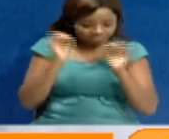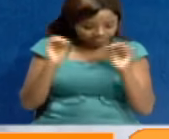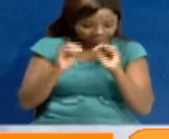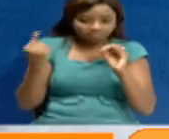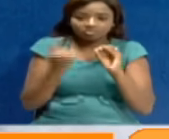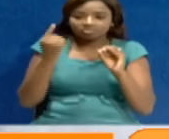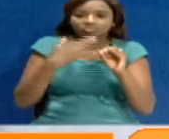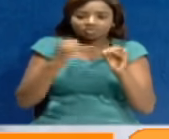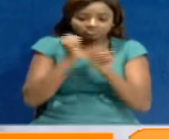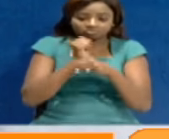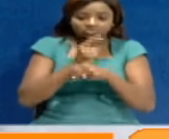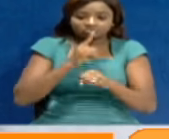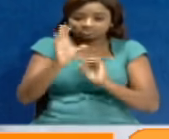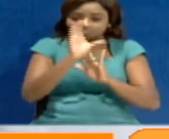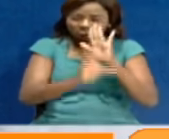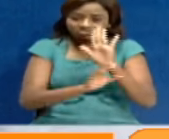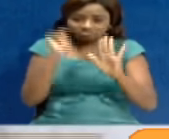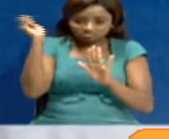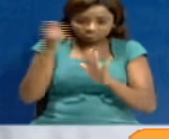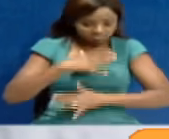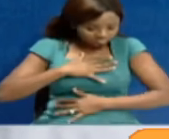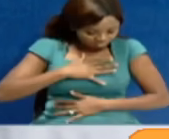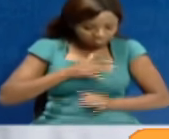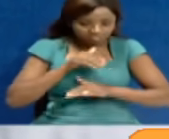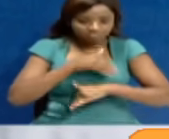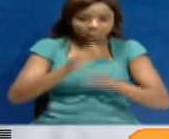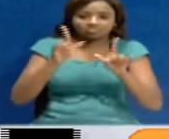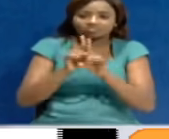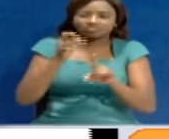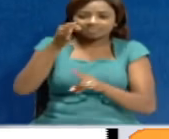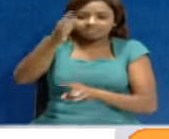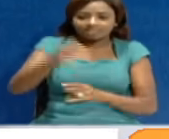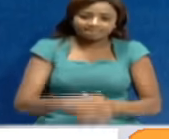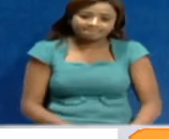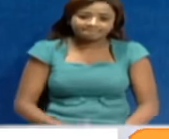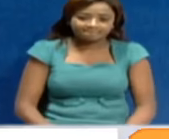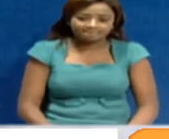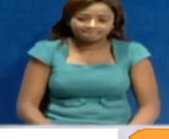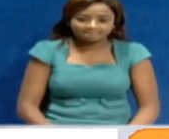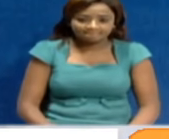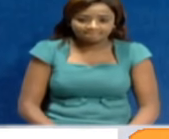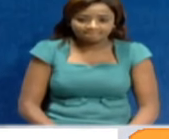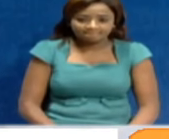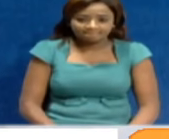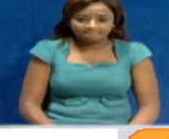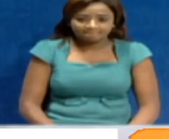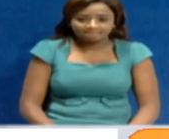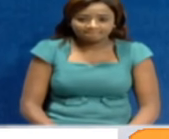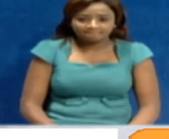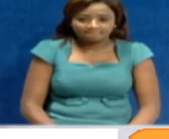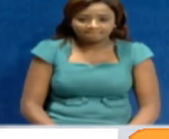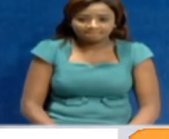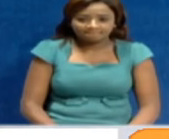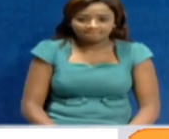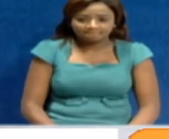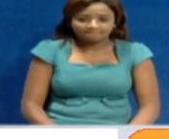of Kenya and what can be done and what cannot be done. That's the thing we'll be matter for that, so that the timelines for Jubilee or the next elections are not